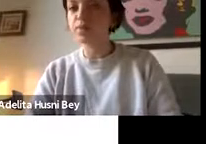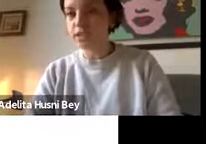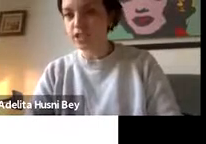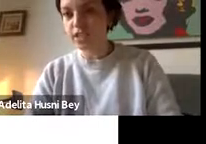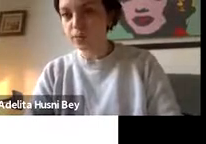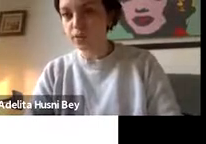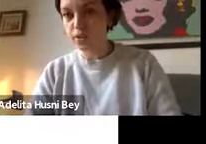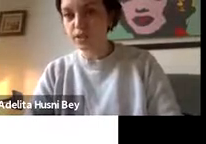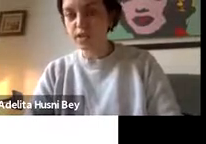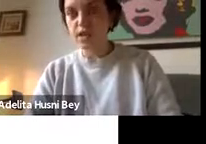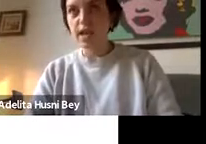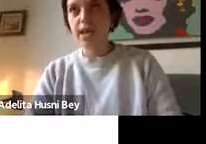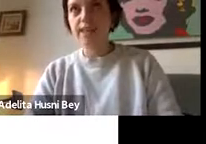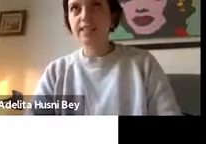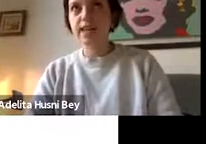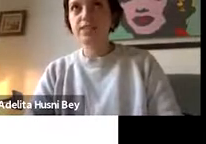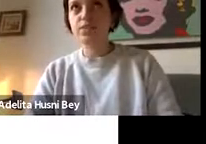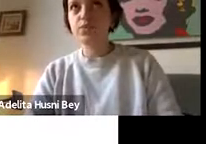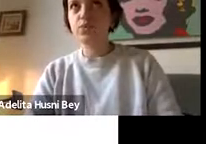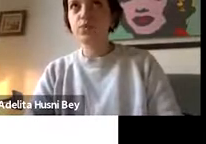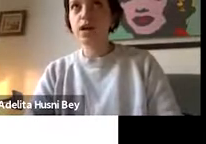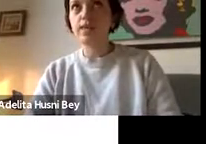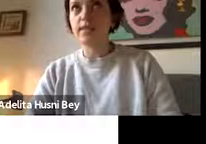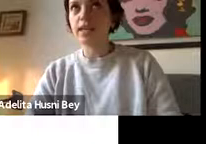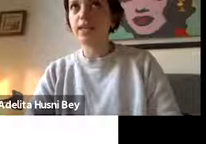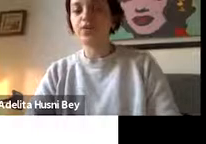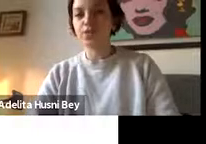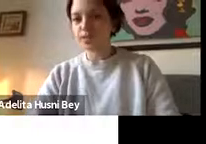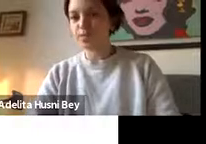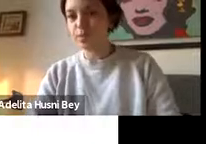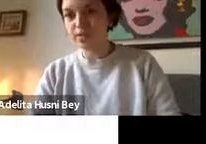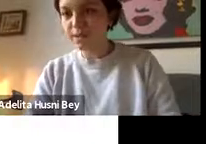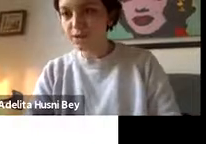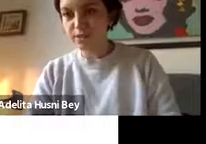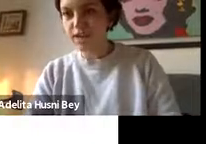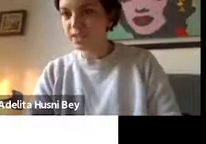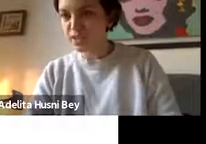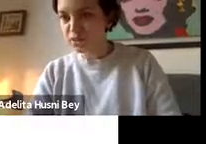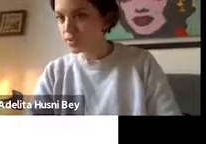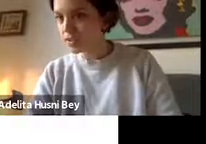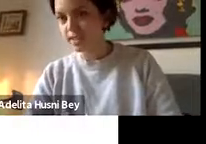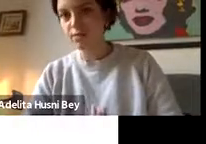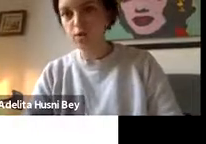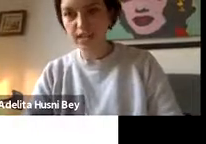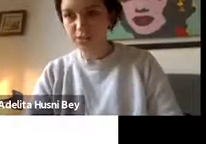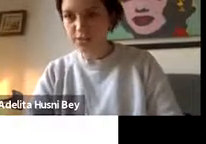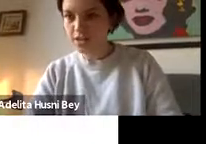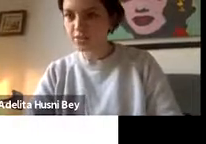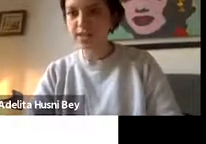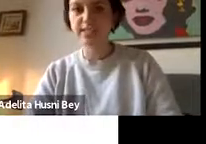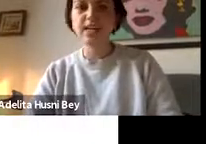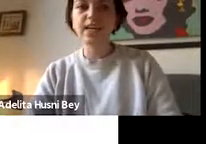of their position as workers. And that to, I think, nurses both in Denmark, which is highly unionized, they have one